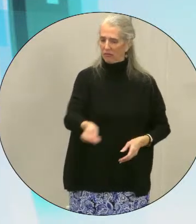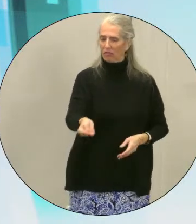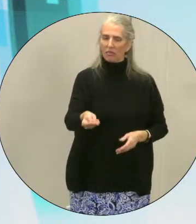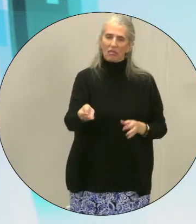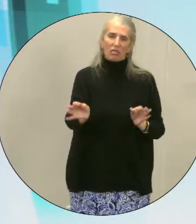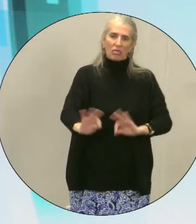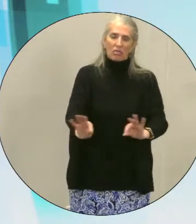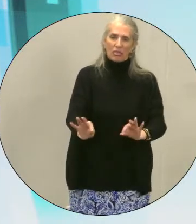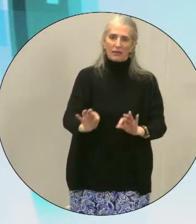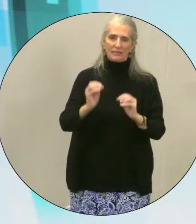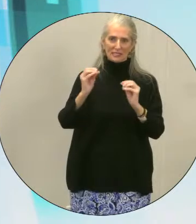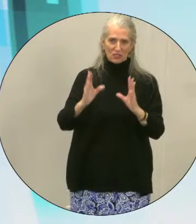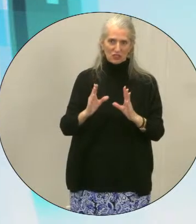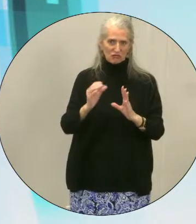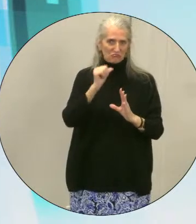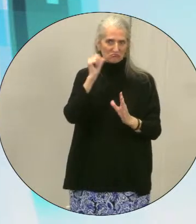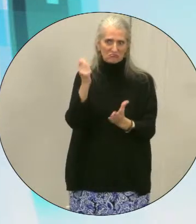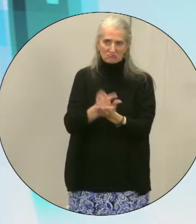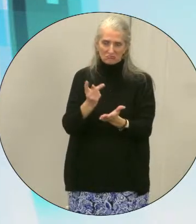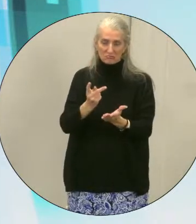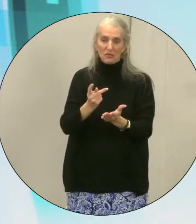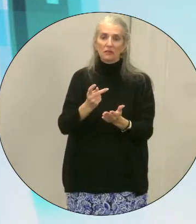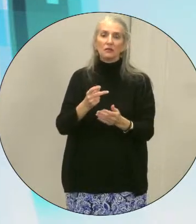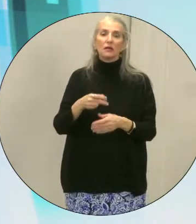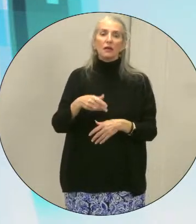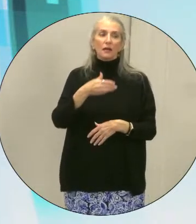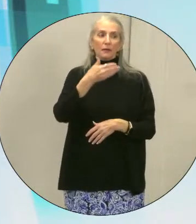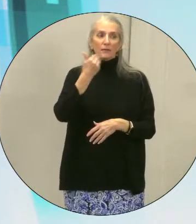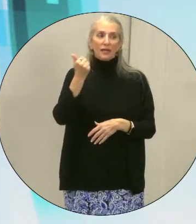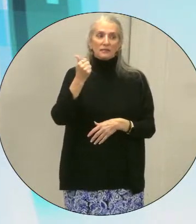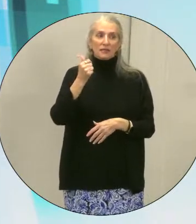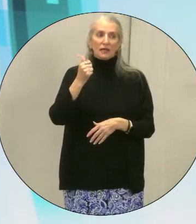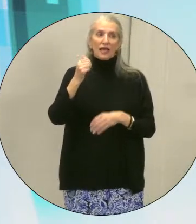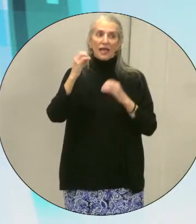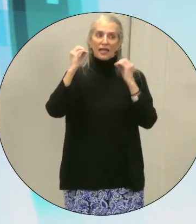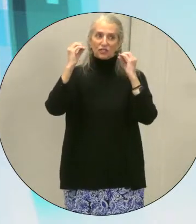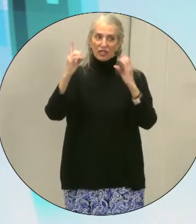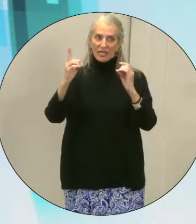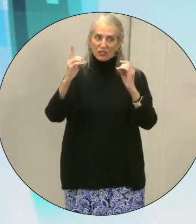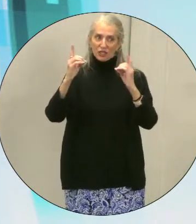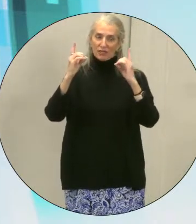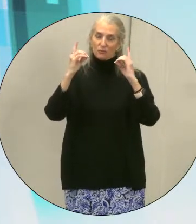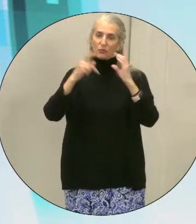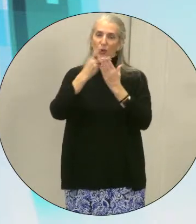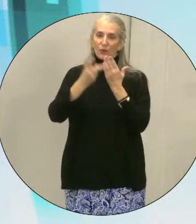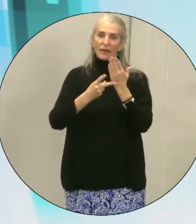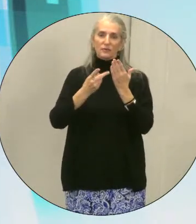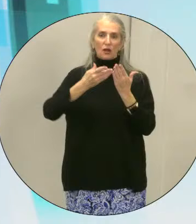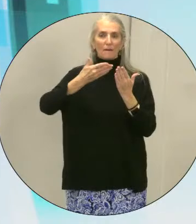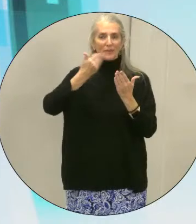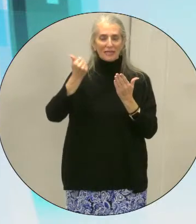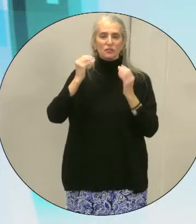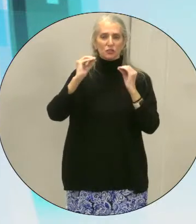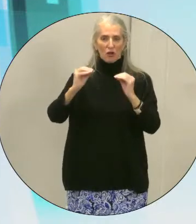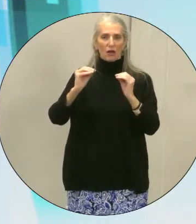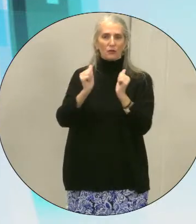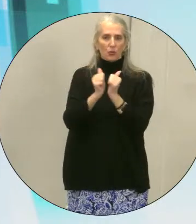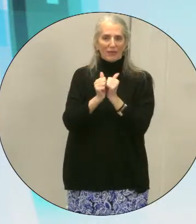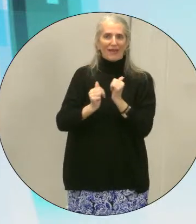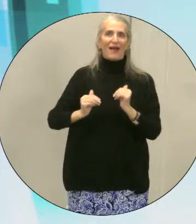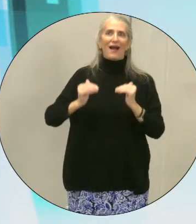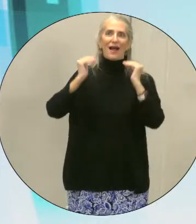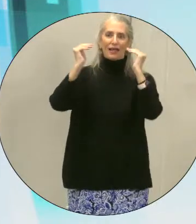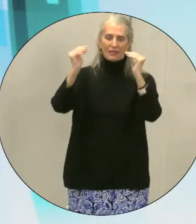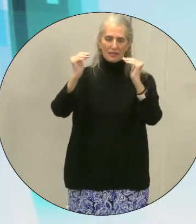surgery is best handled by brain surgeons, and arts education programs are best taught by highly qualified arts educators. Respectfully, I urge you